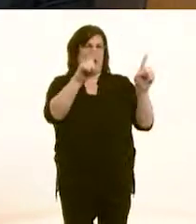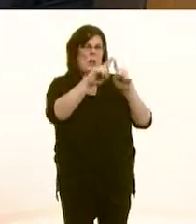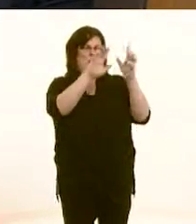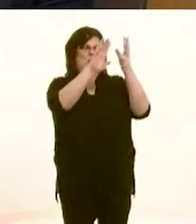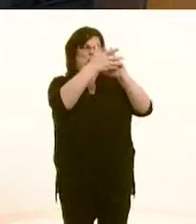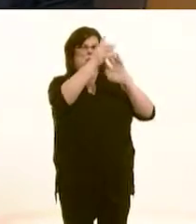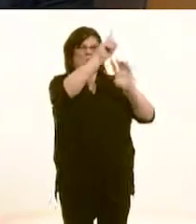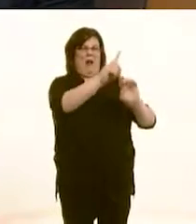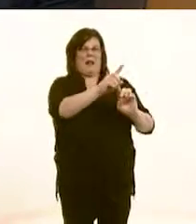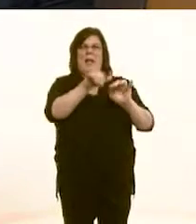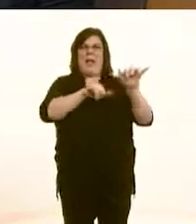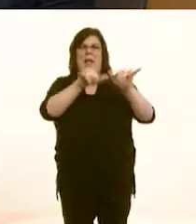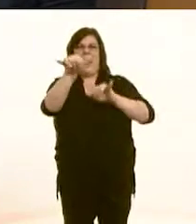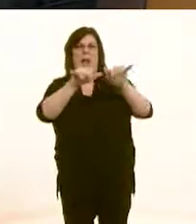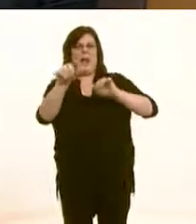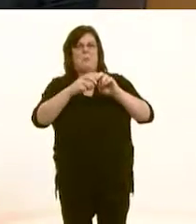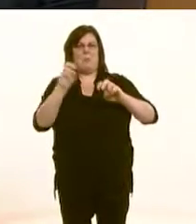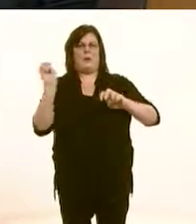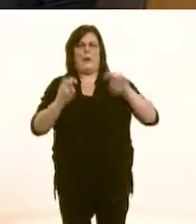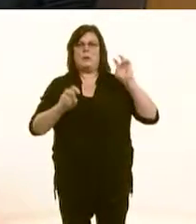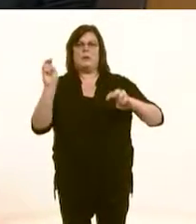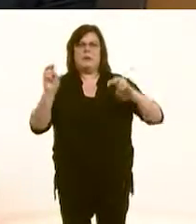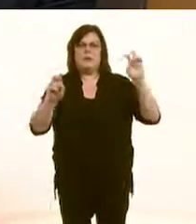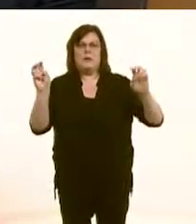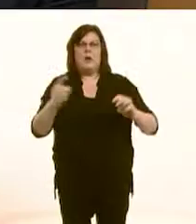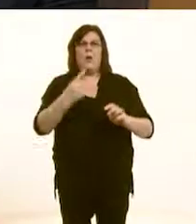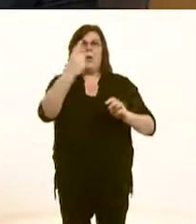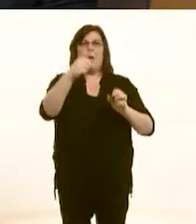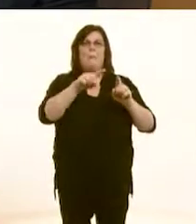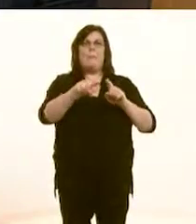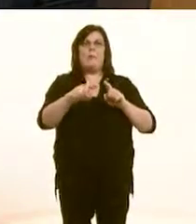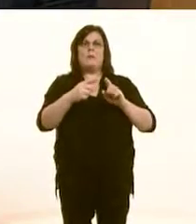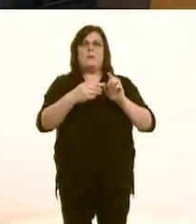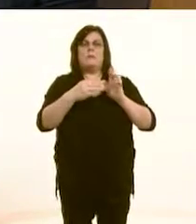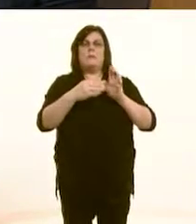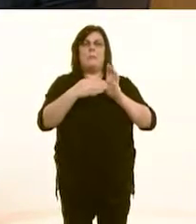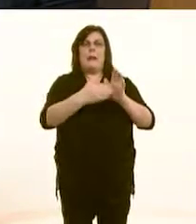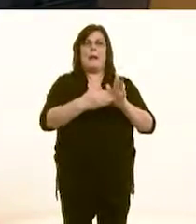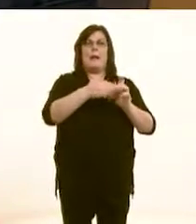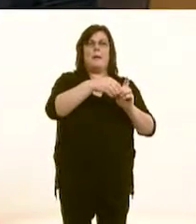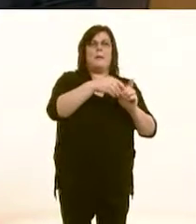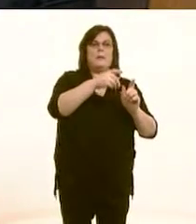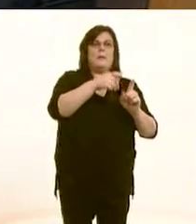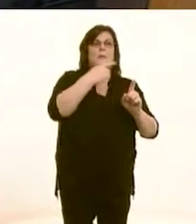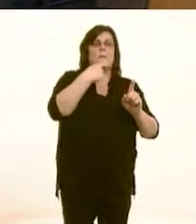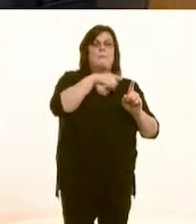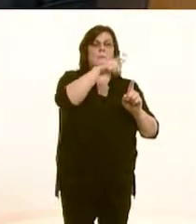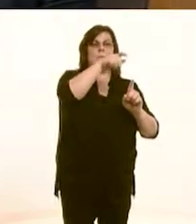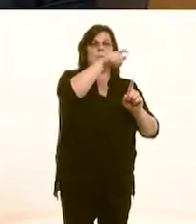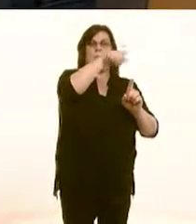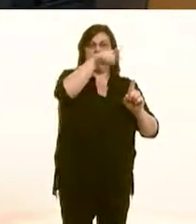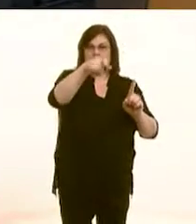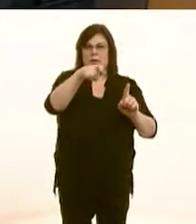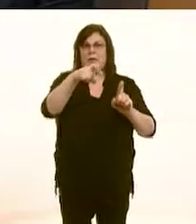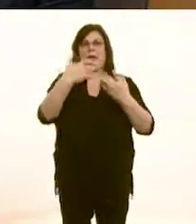There were airlines that were leaving the airport in 2007 to 2.1 million passengers. By 2013, 1.07 million passengers. That